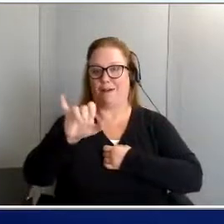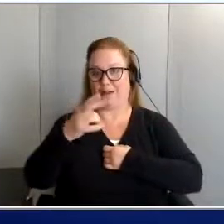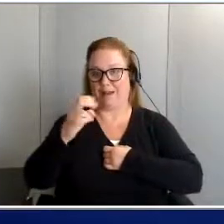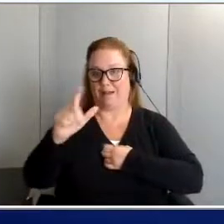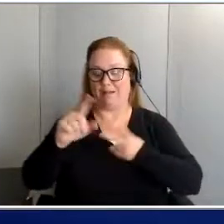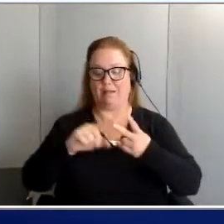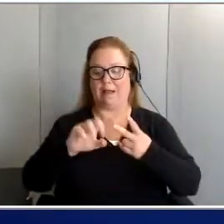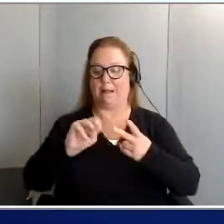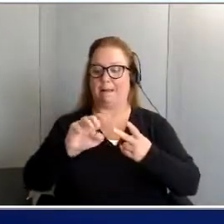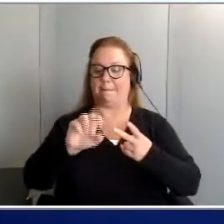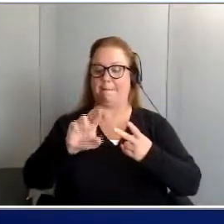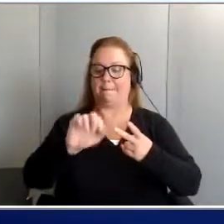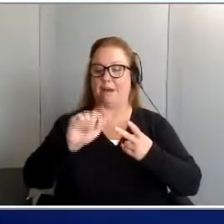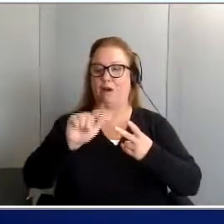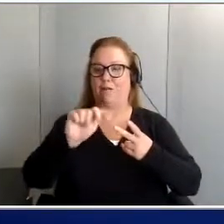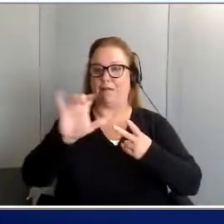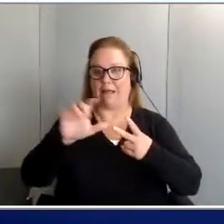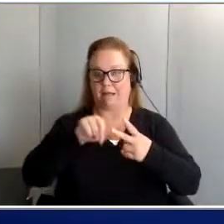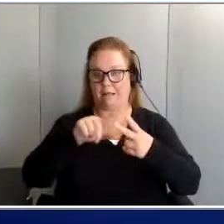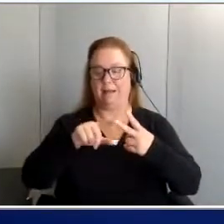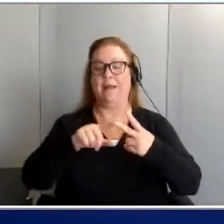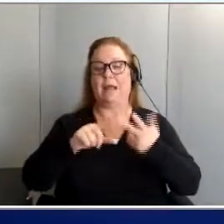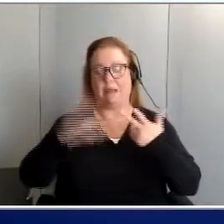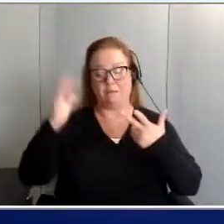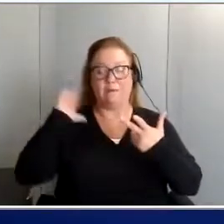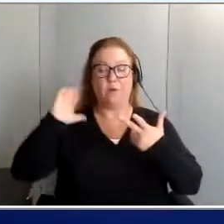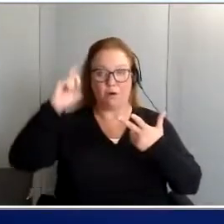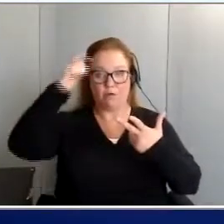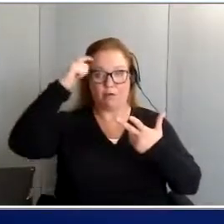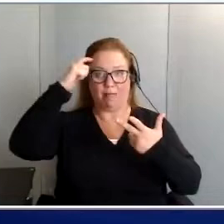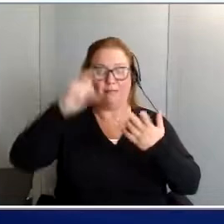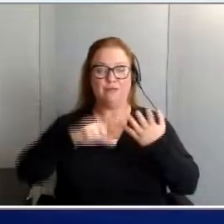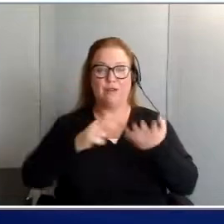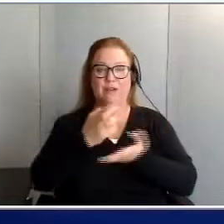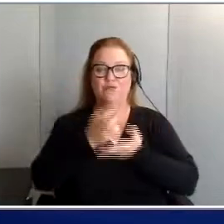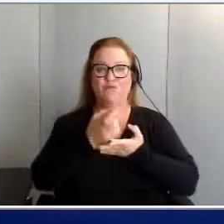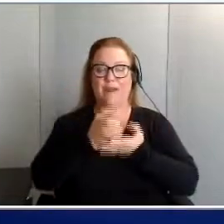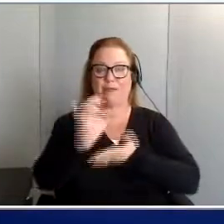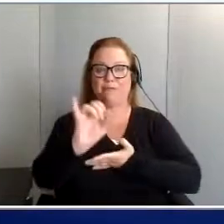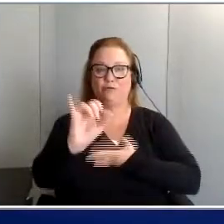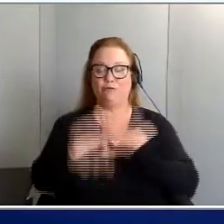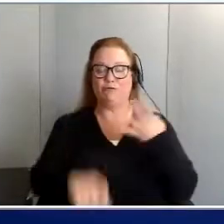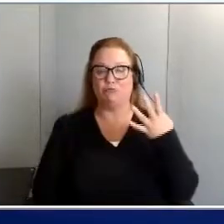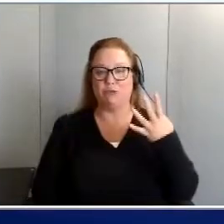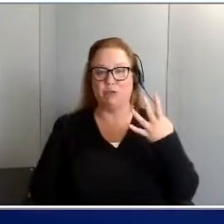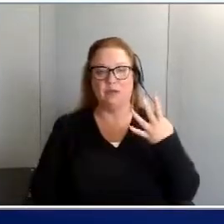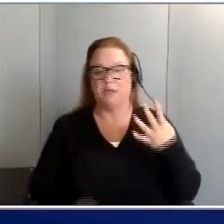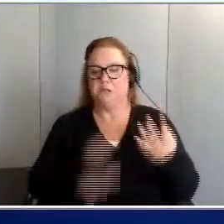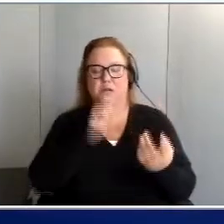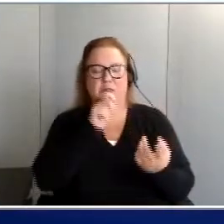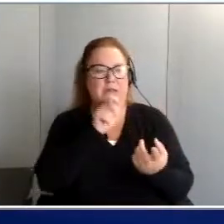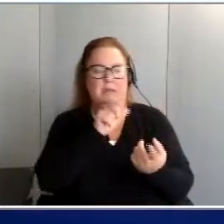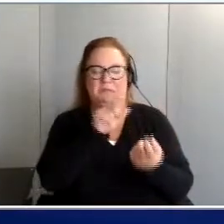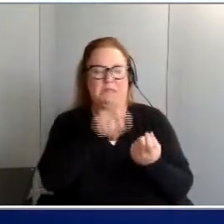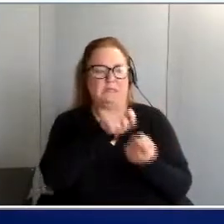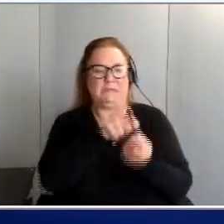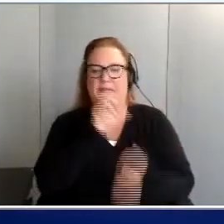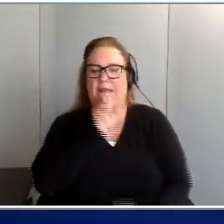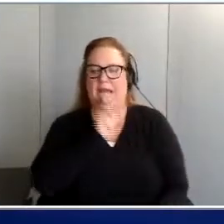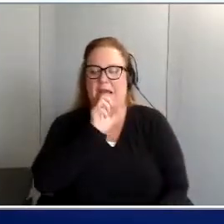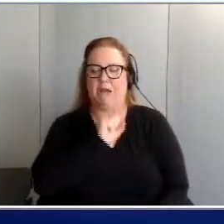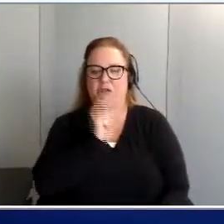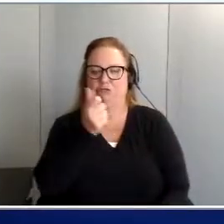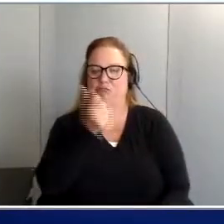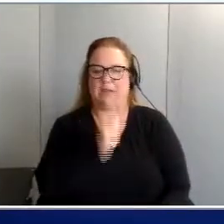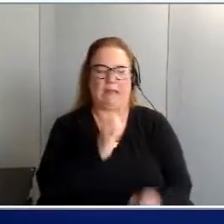past neurology and rehab. And so it's not a specific age. Any individual